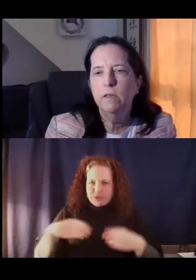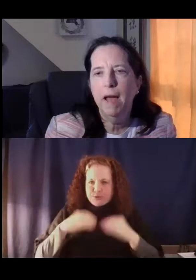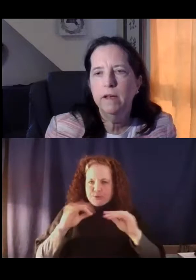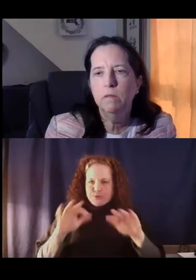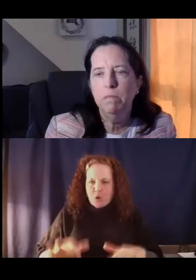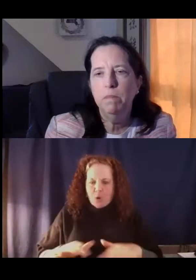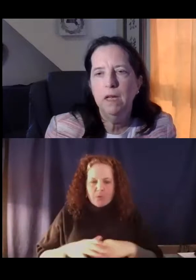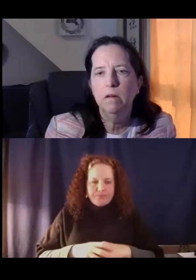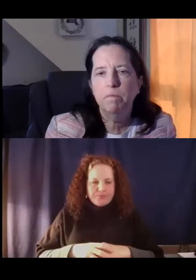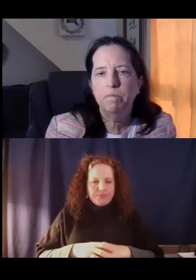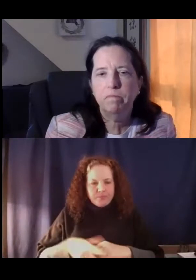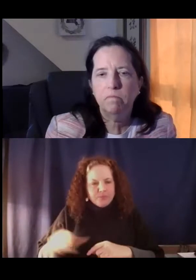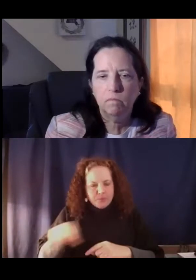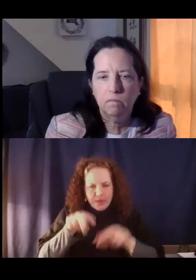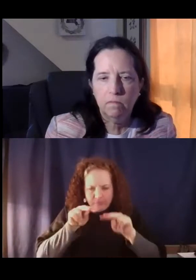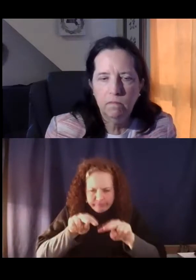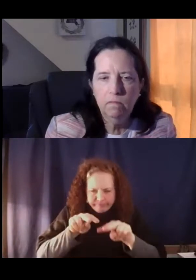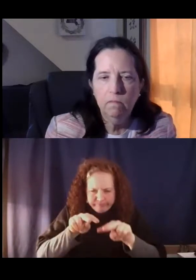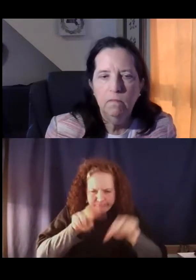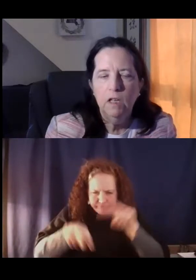where these paths might be.